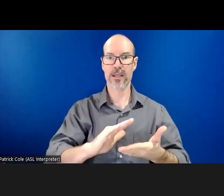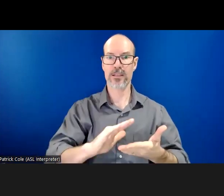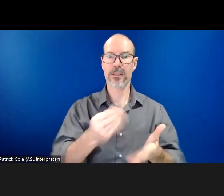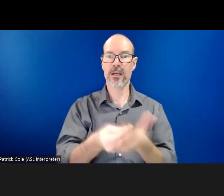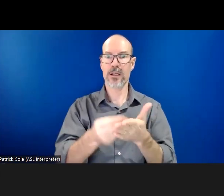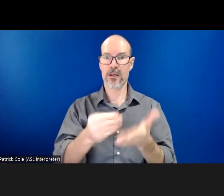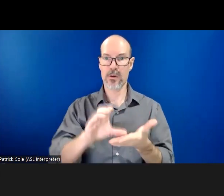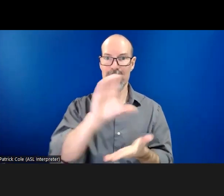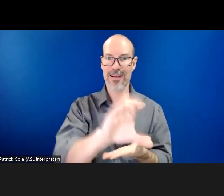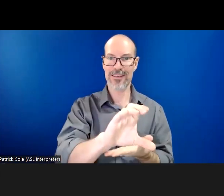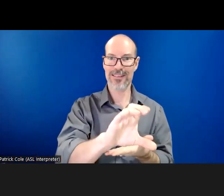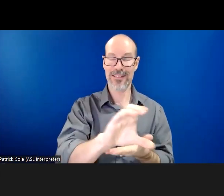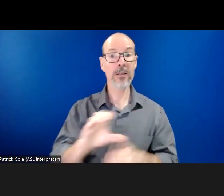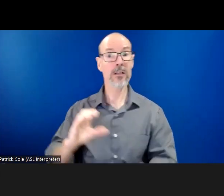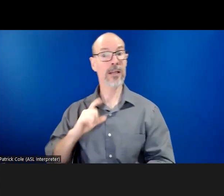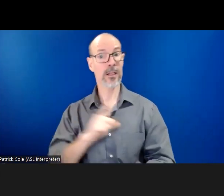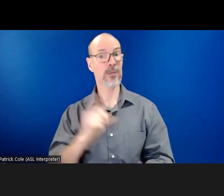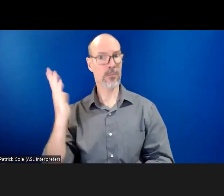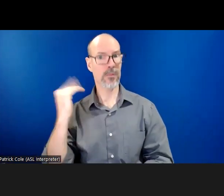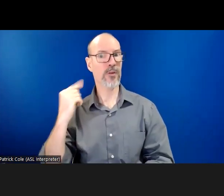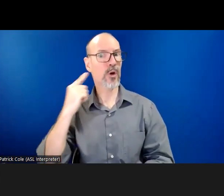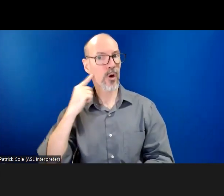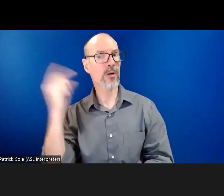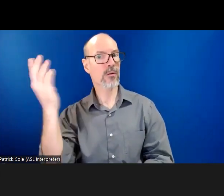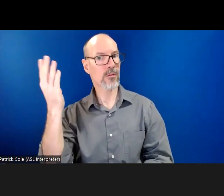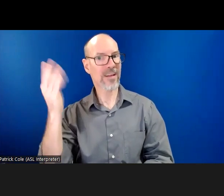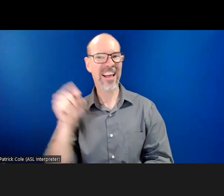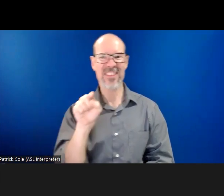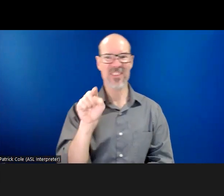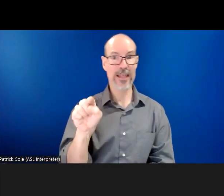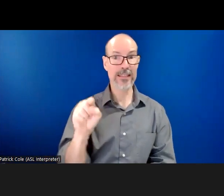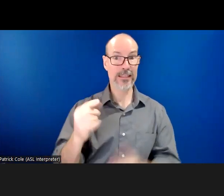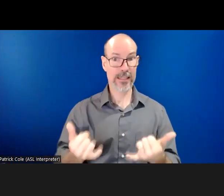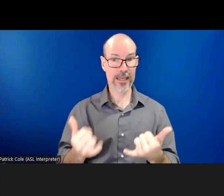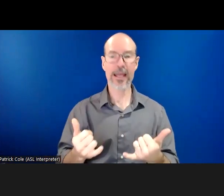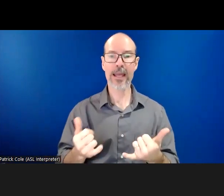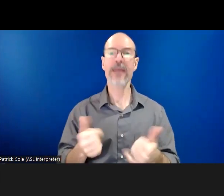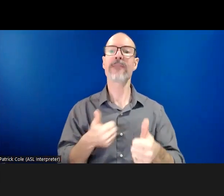has heard a presentation before, and this is a follow-up to that.